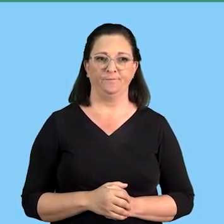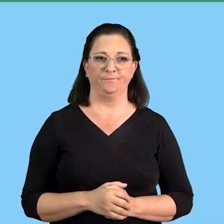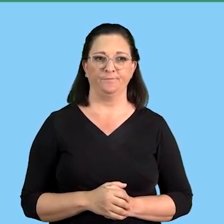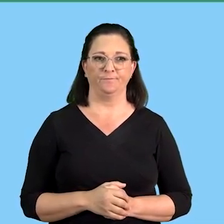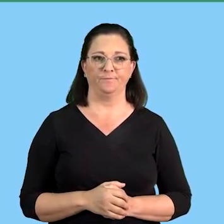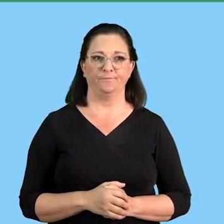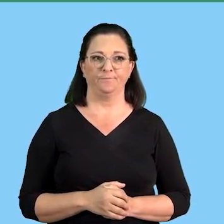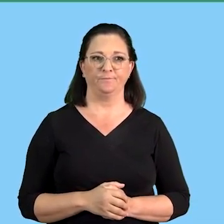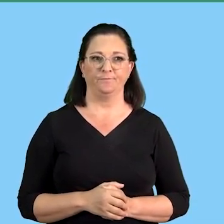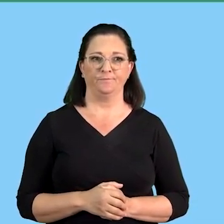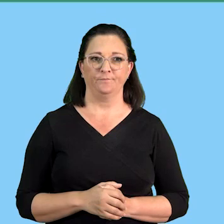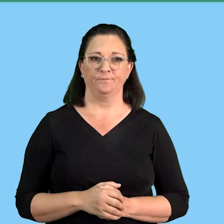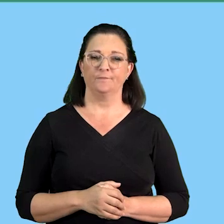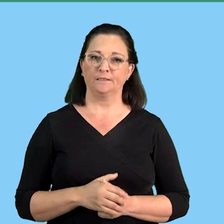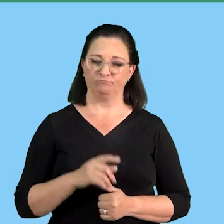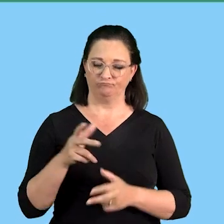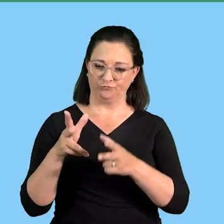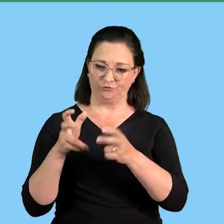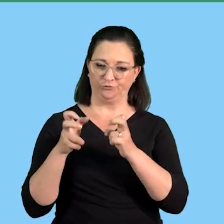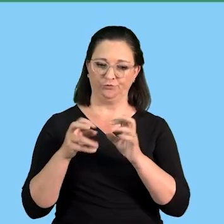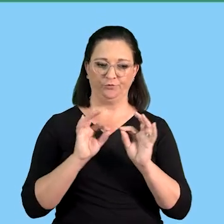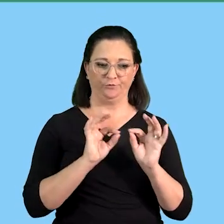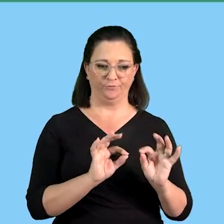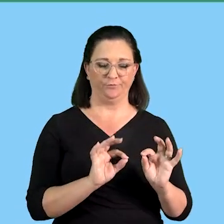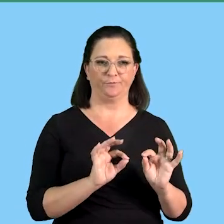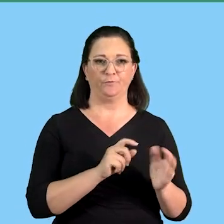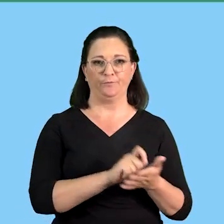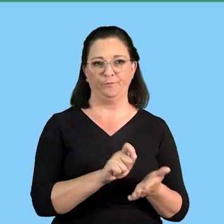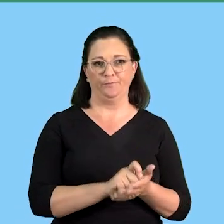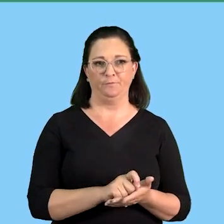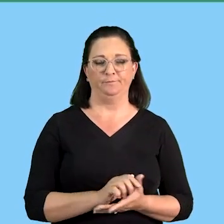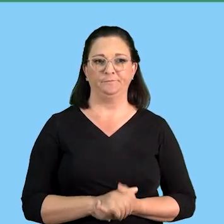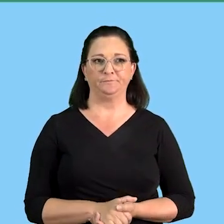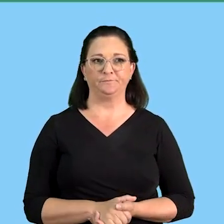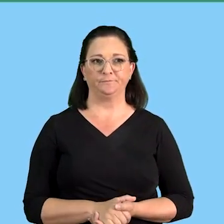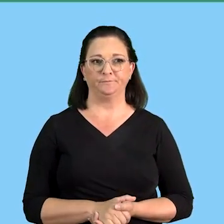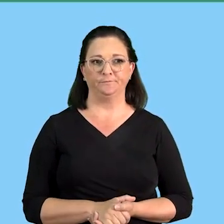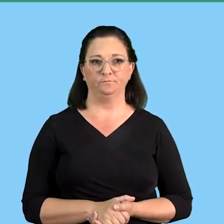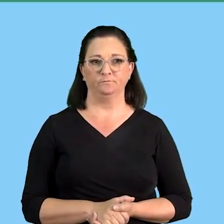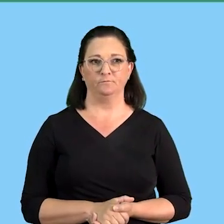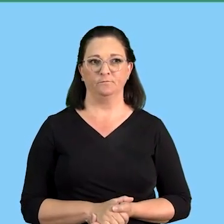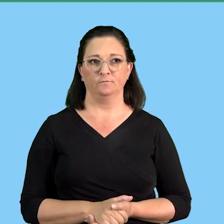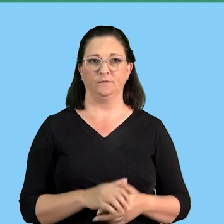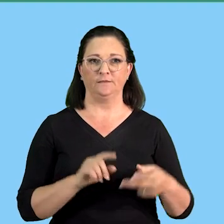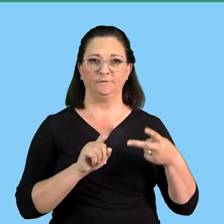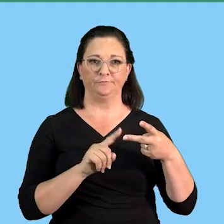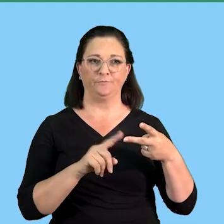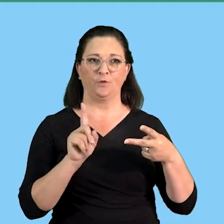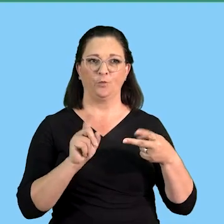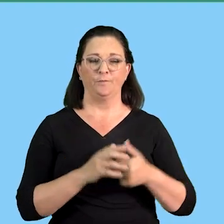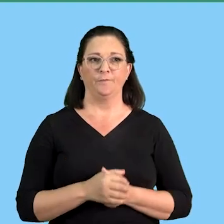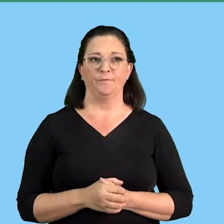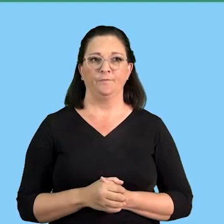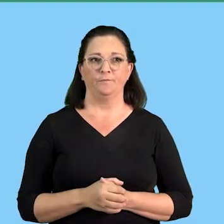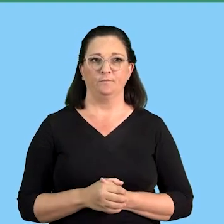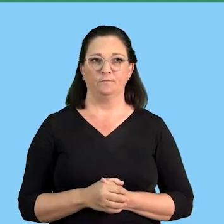Now, that is how you are supposed to quote over there. That's how you're supposed to quote. Now, the second question is